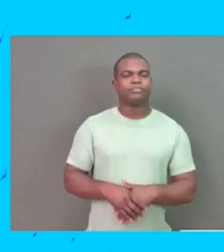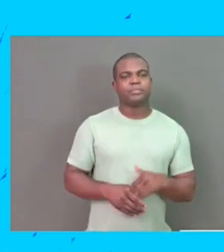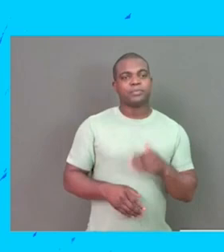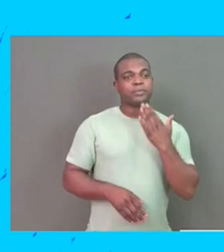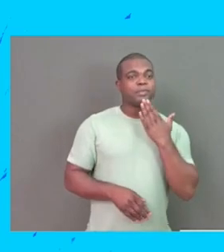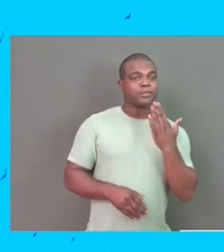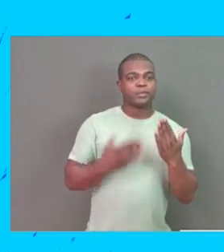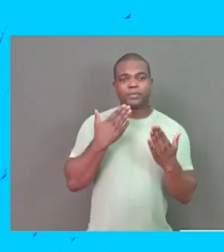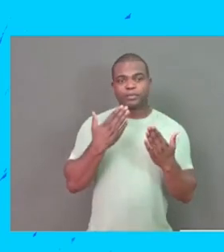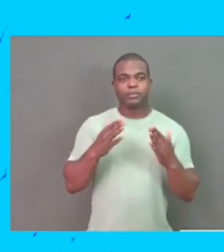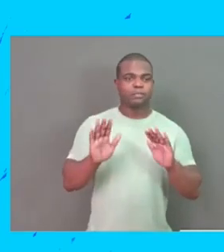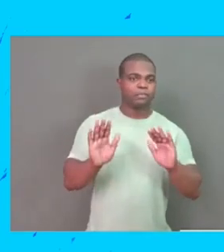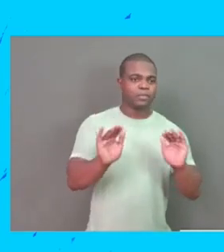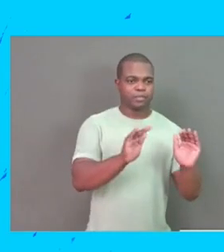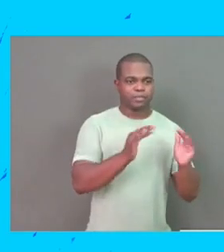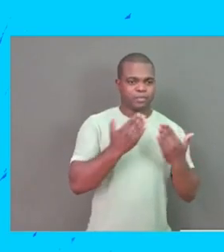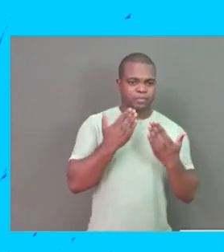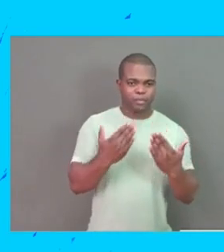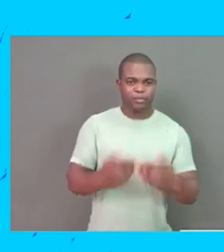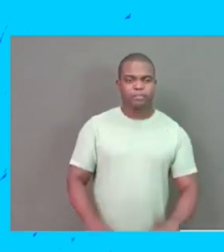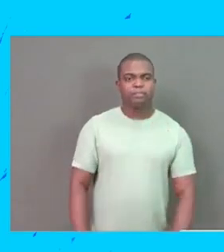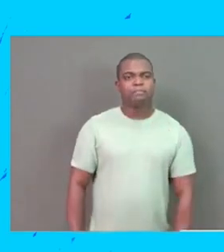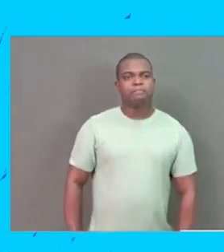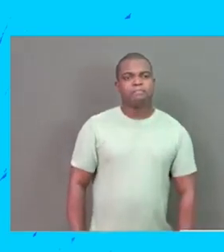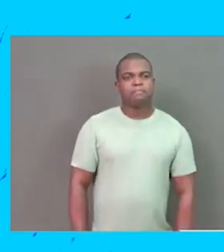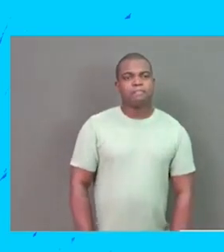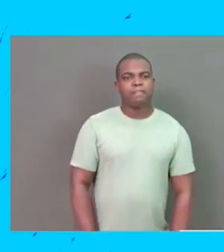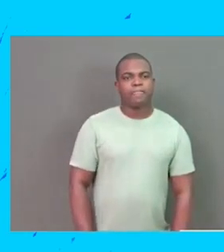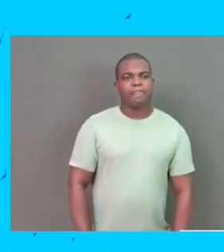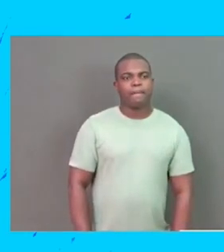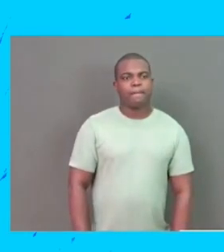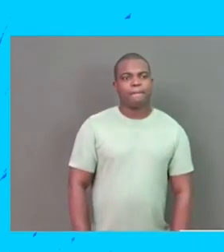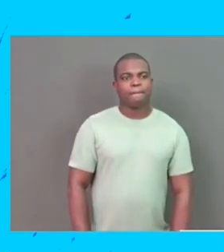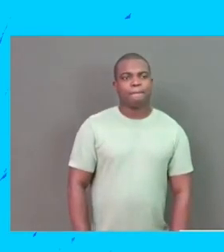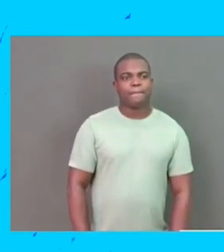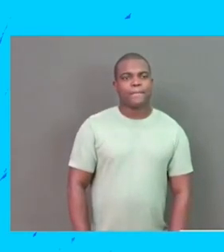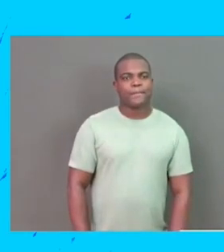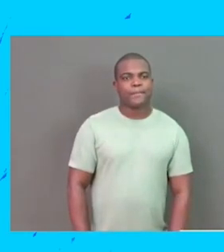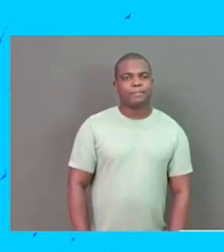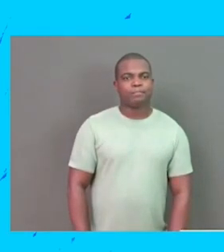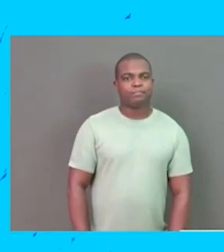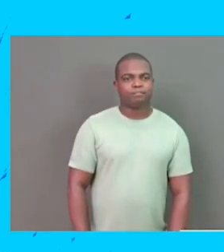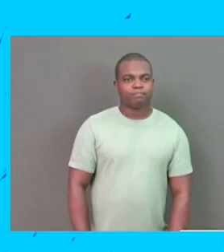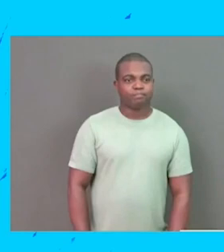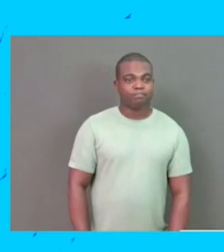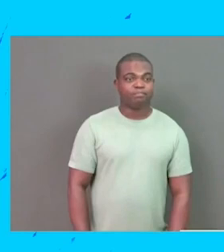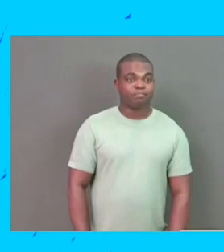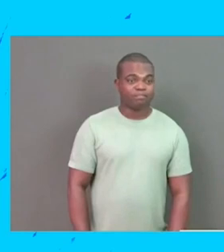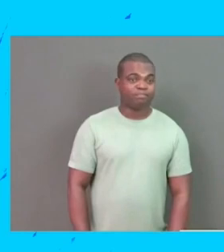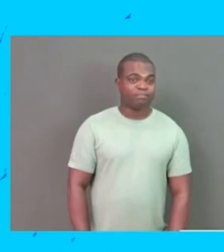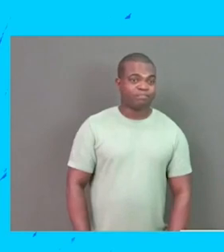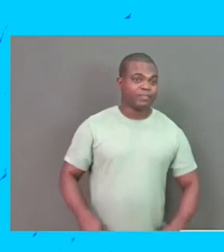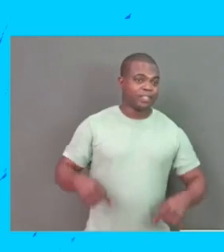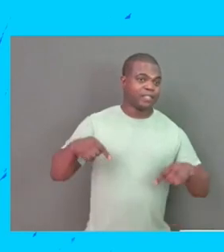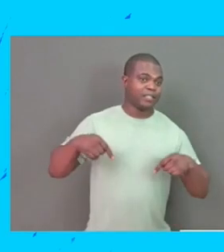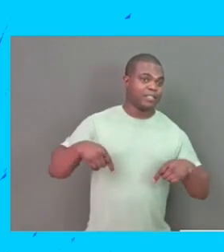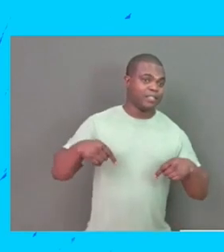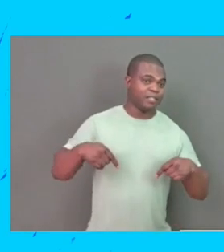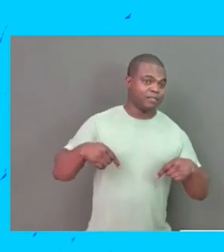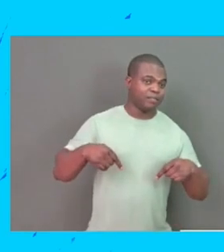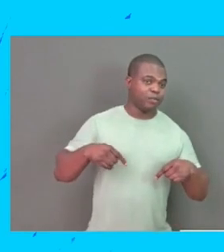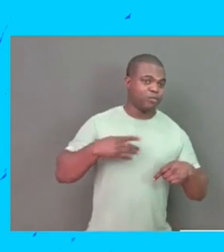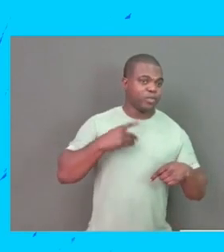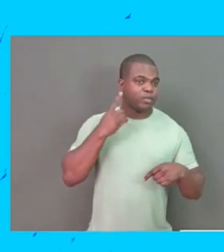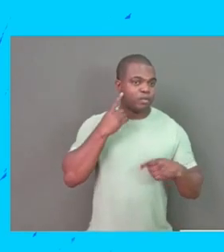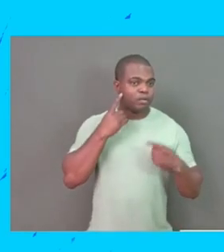Hello, everyone. Another excellent session just gone on universal healthcare. And it's great to hear from the young activists and organizations